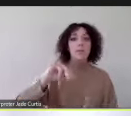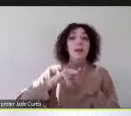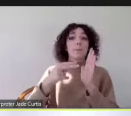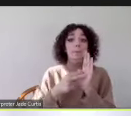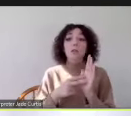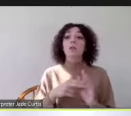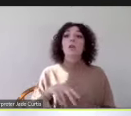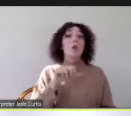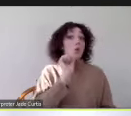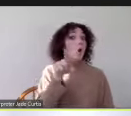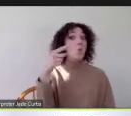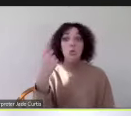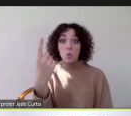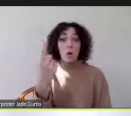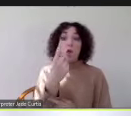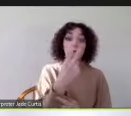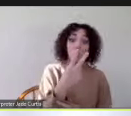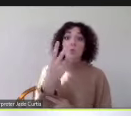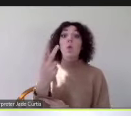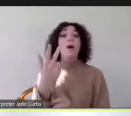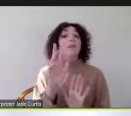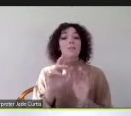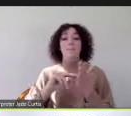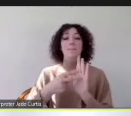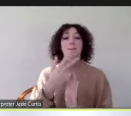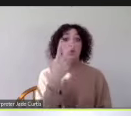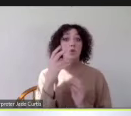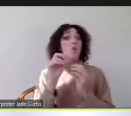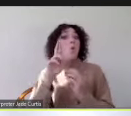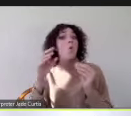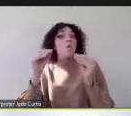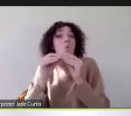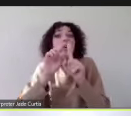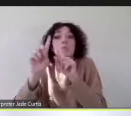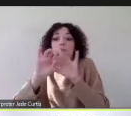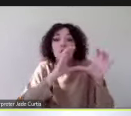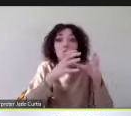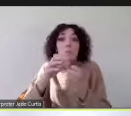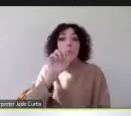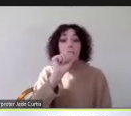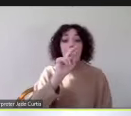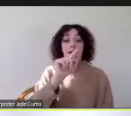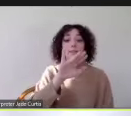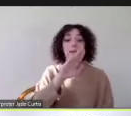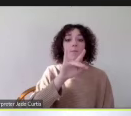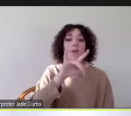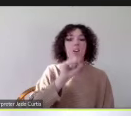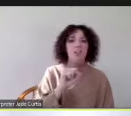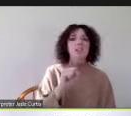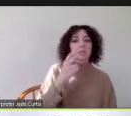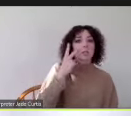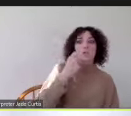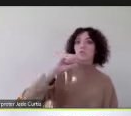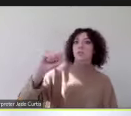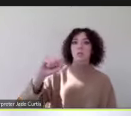just one or two, but three or more classes of antibiotics. This is referred to in media